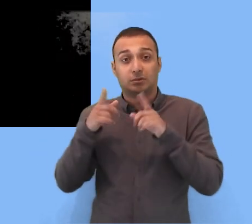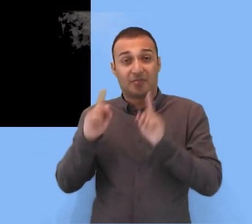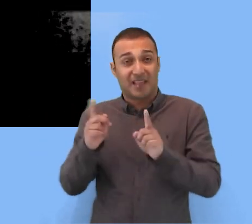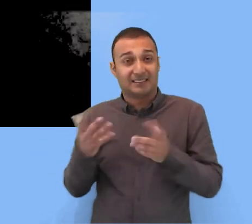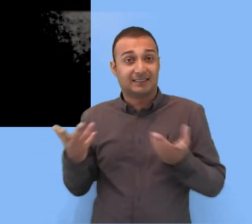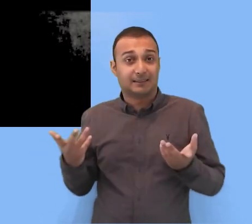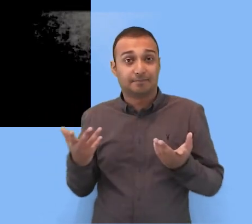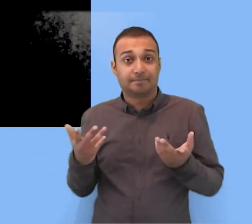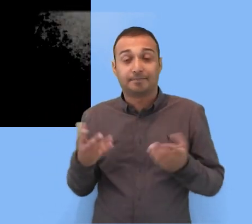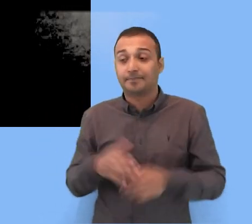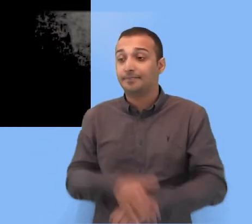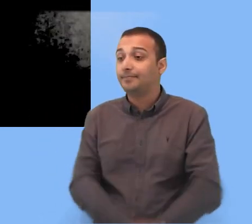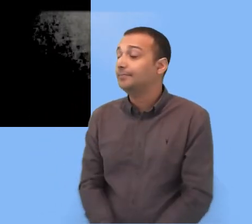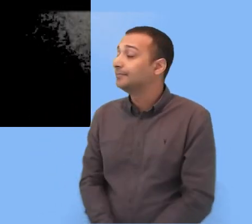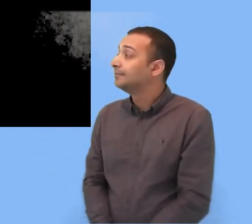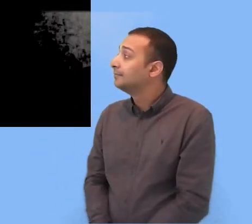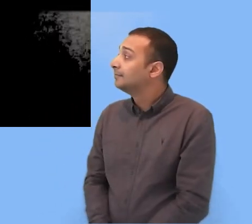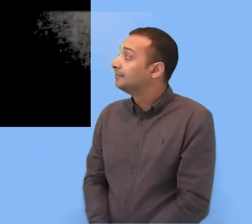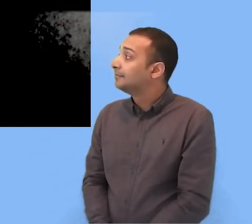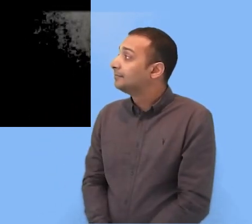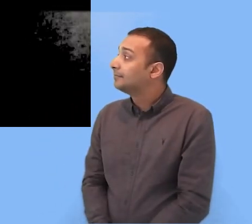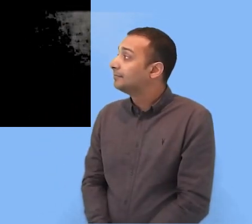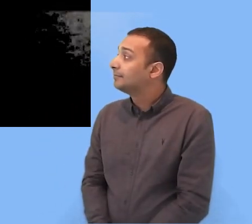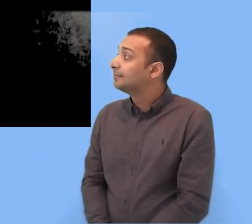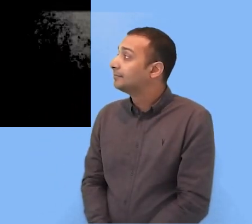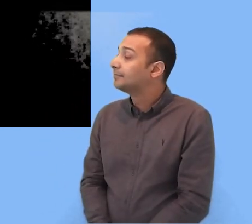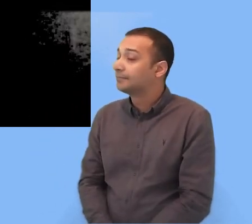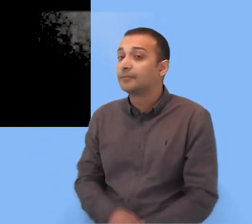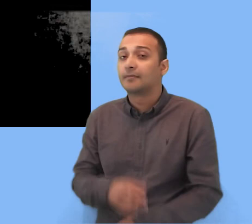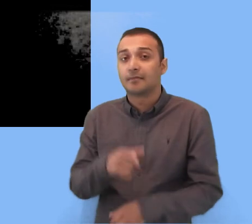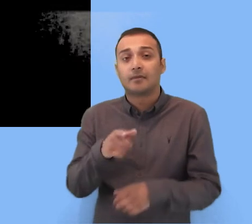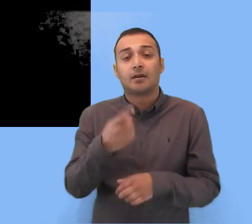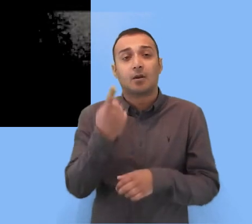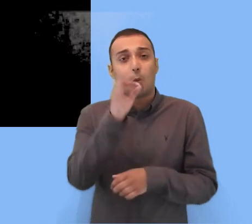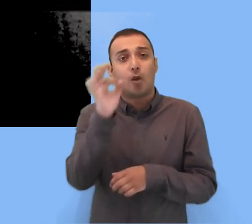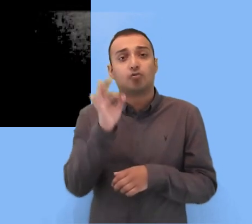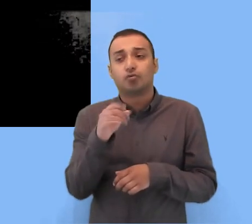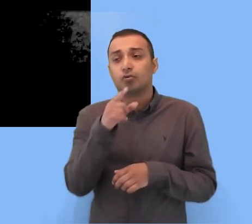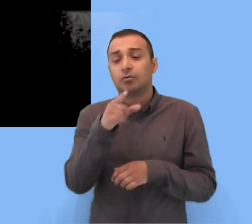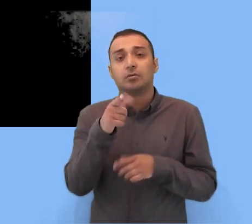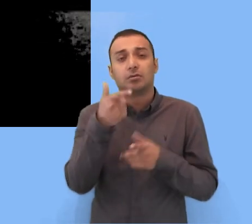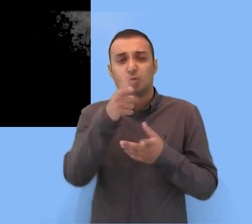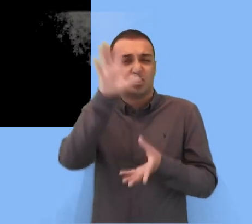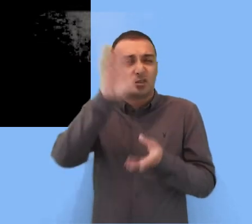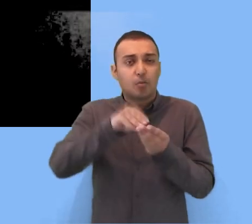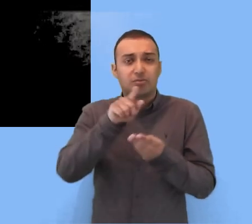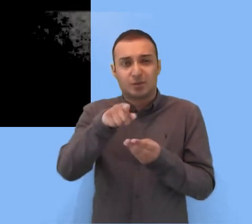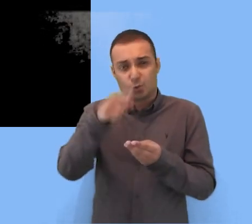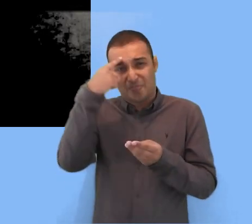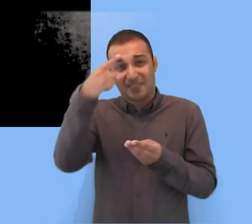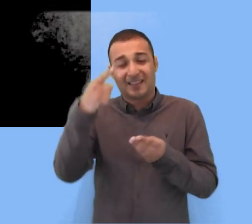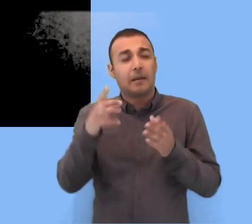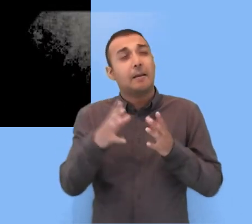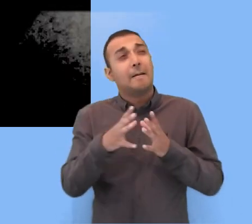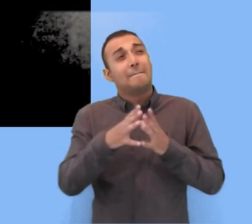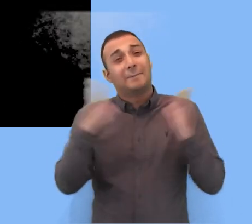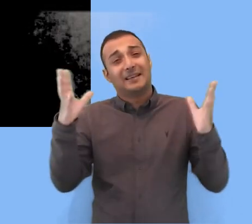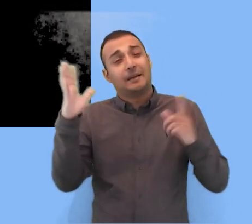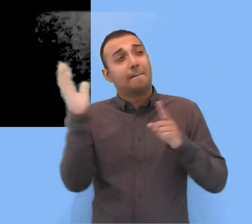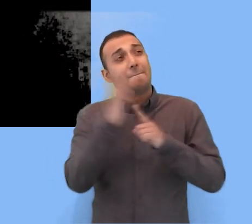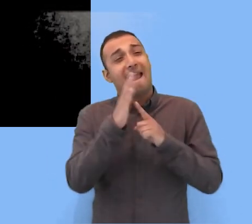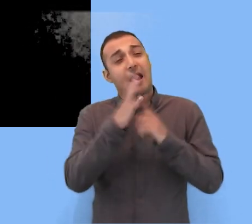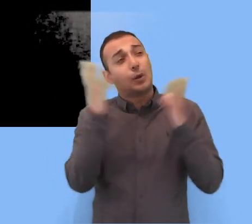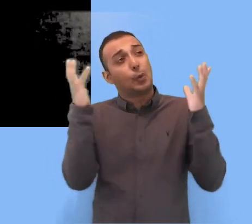Another question that came up a couple of times is, sort of in summary, what would you say was the parents' biggest worry or anxiety of the parents that you spoke to?